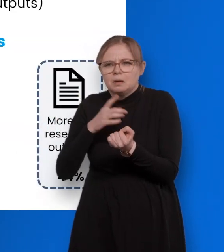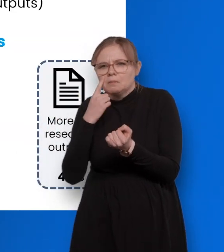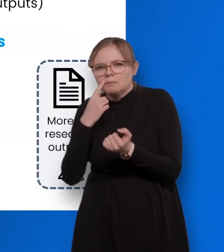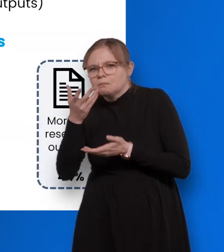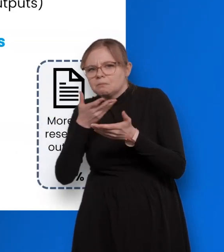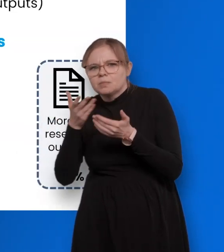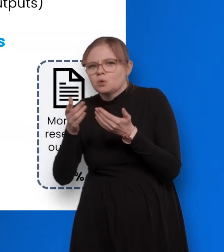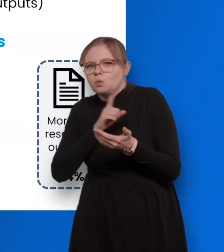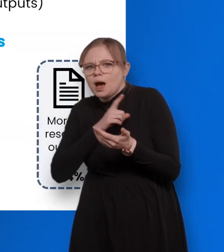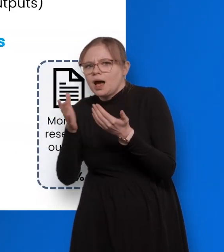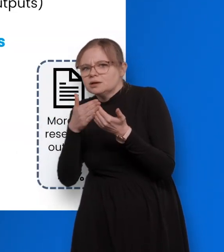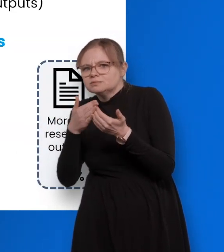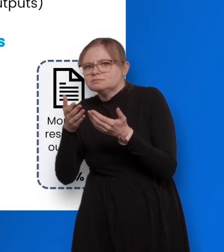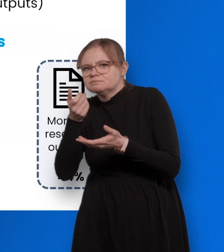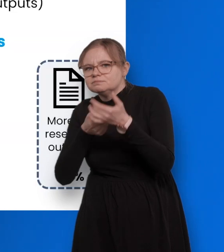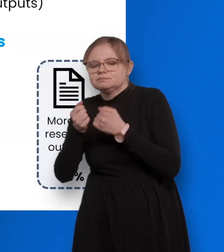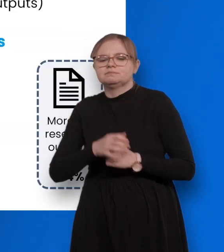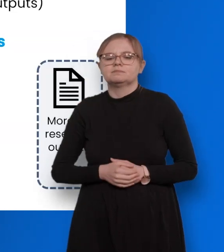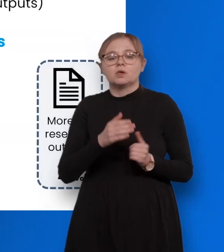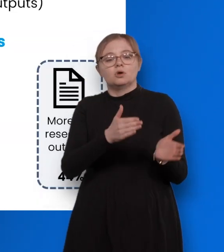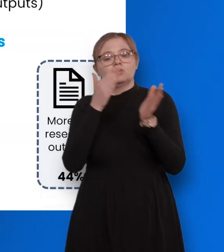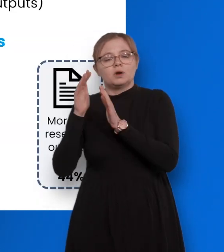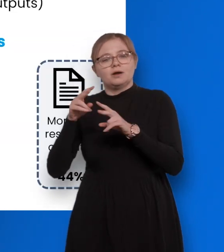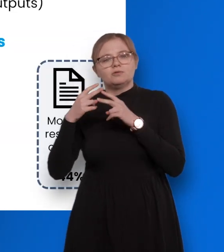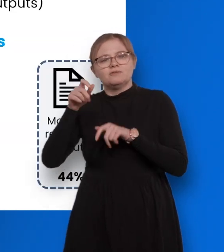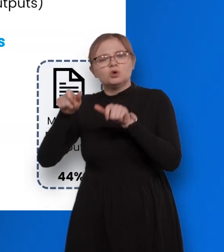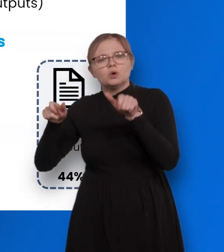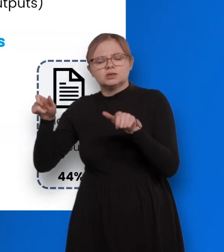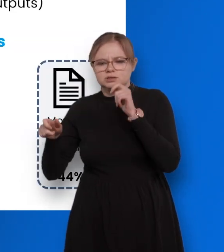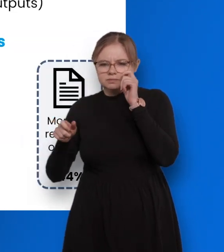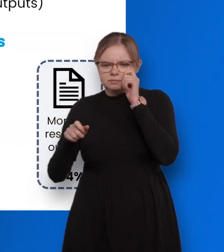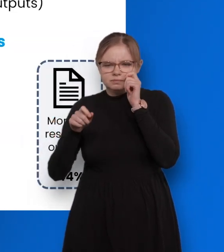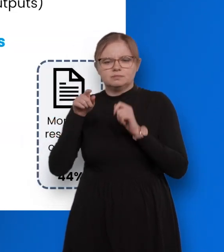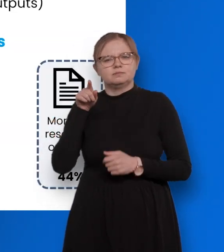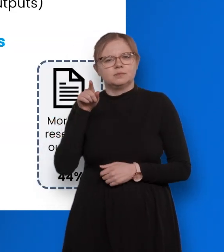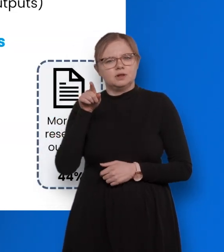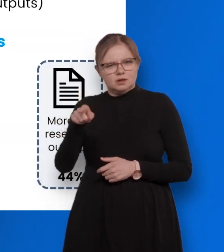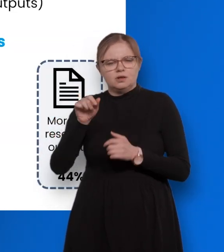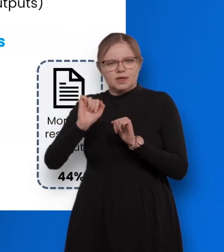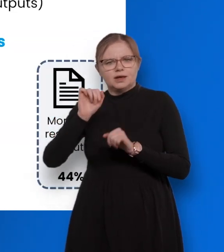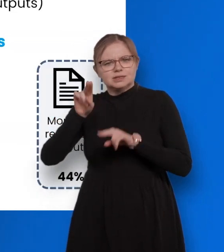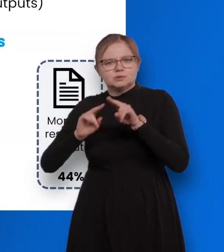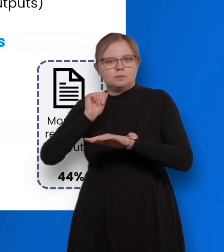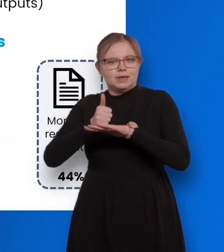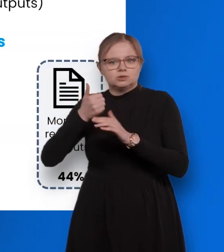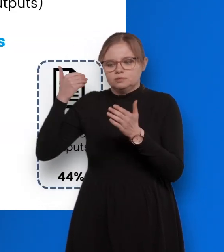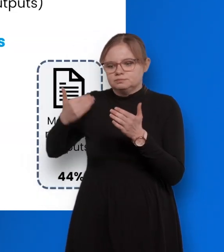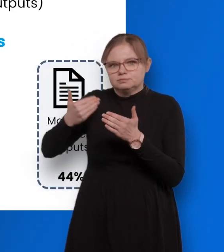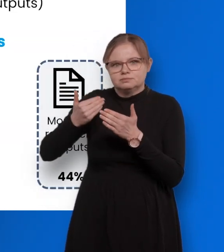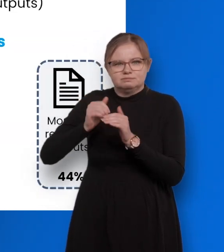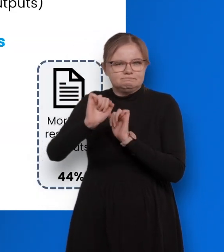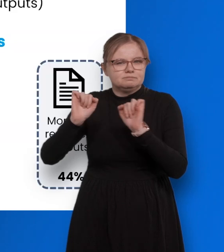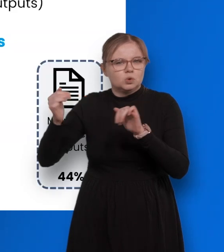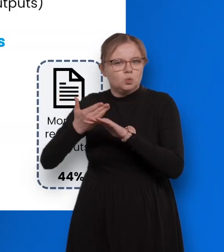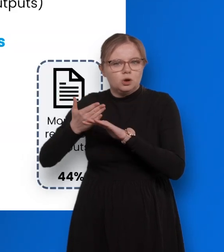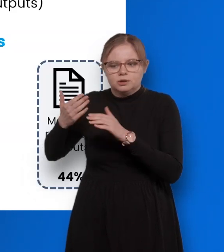right, we asked reviewers only to what extent they based their assessment of applicants' track record using either the CV or